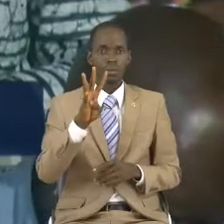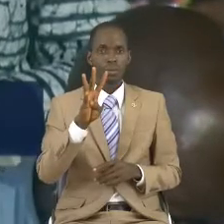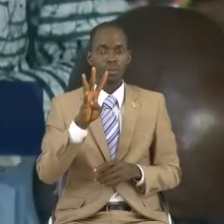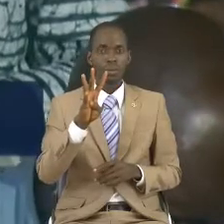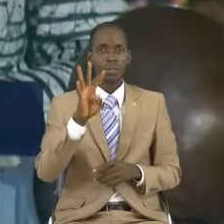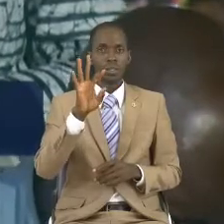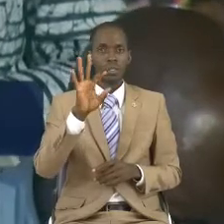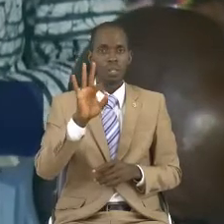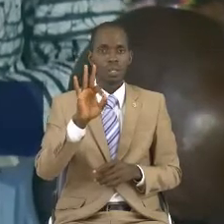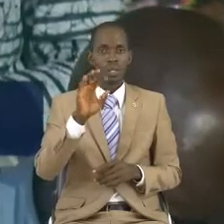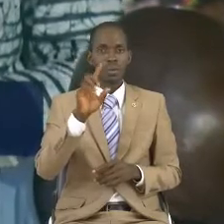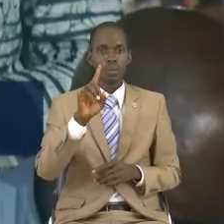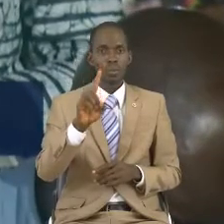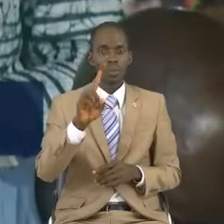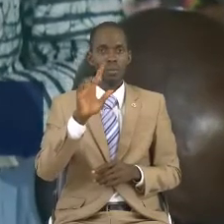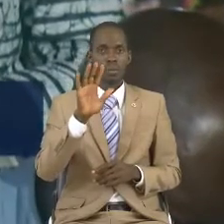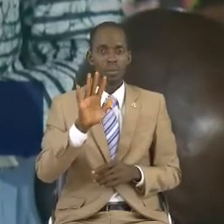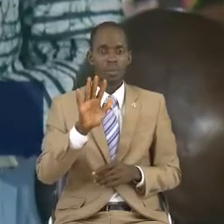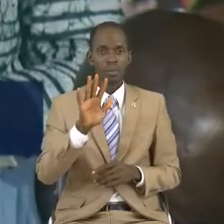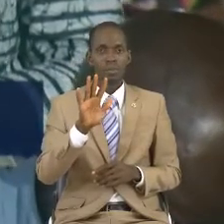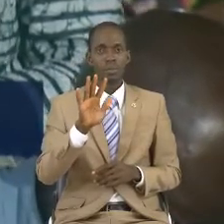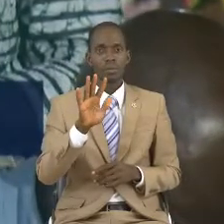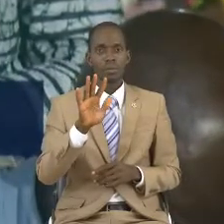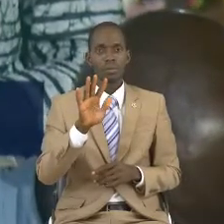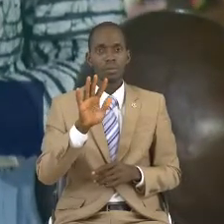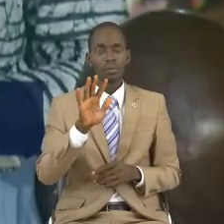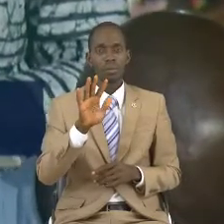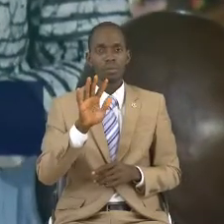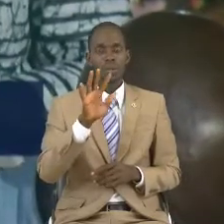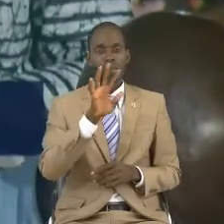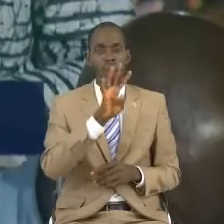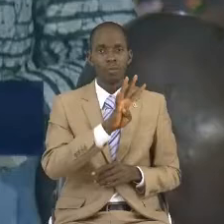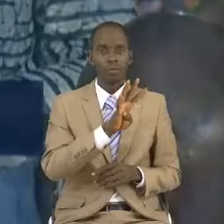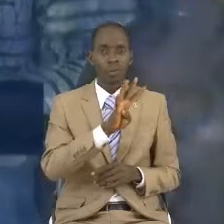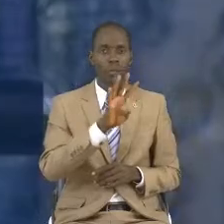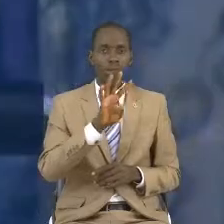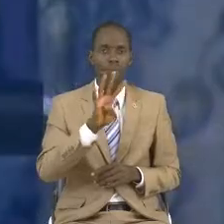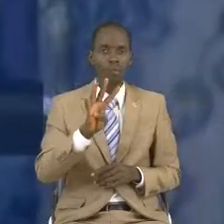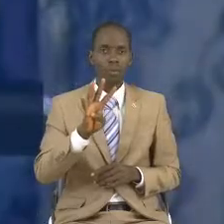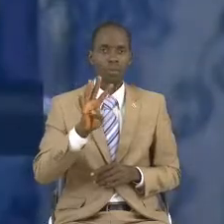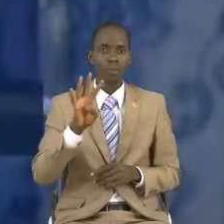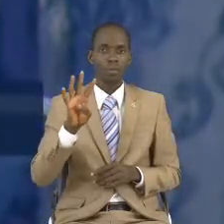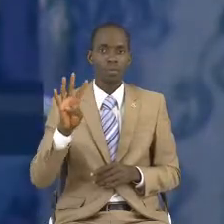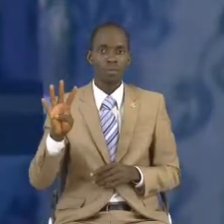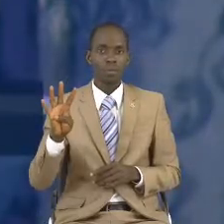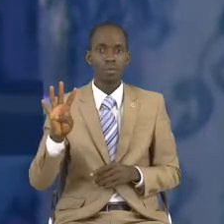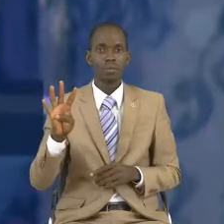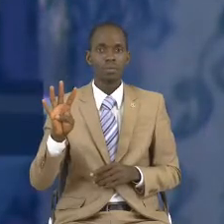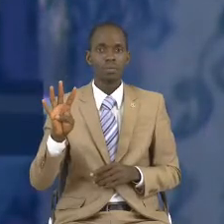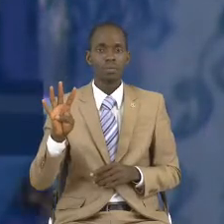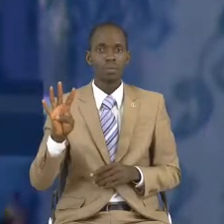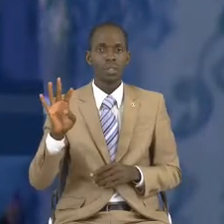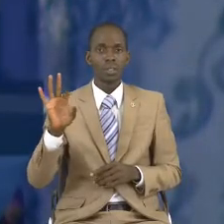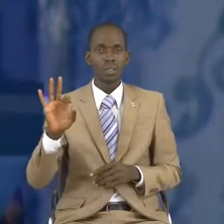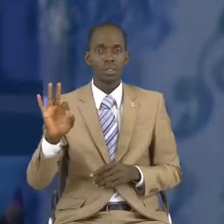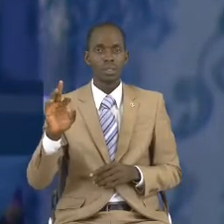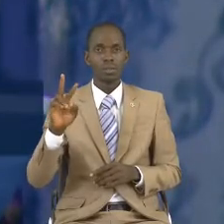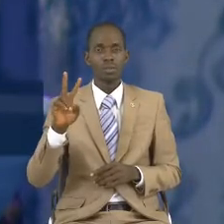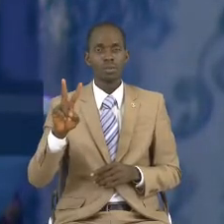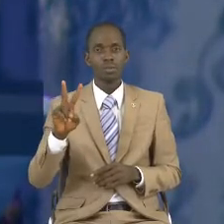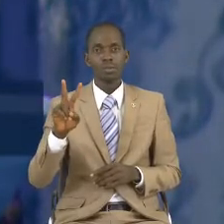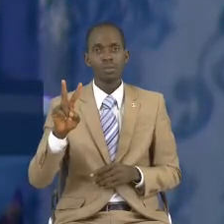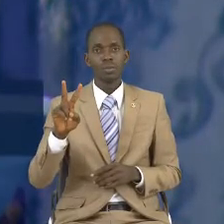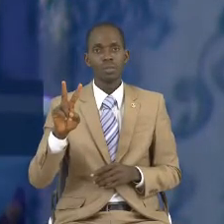nine one five four four four nine two